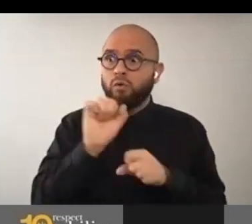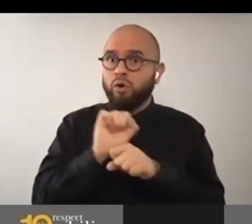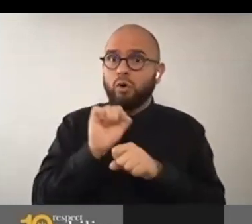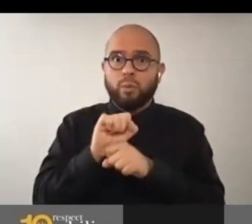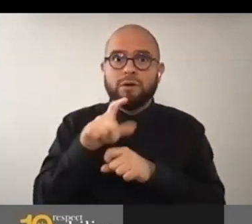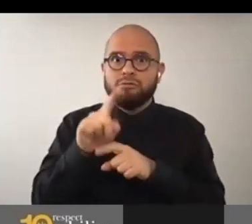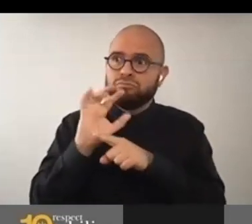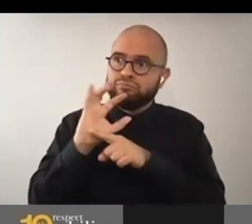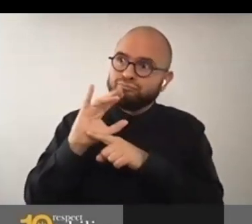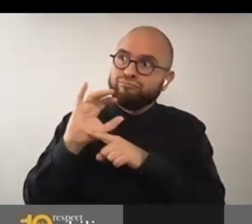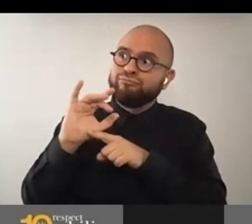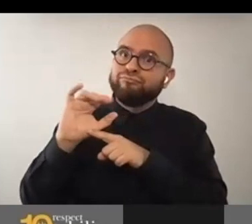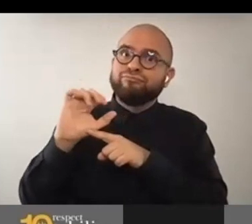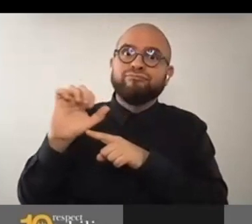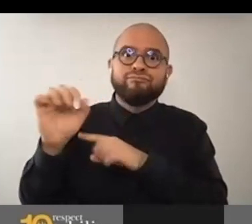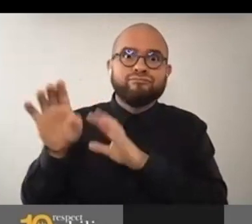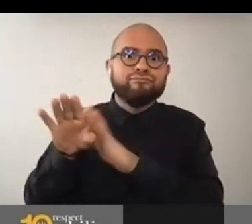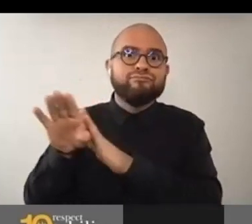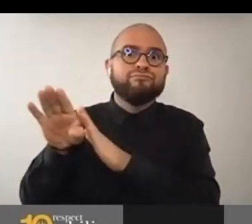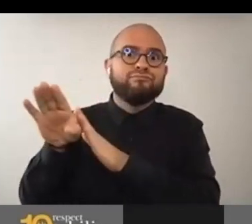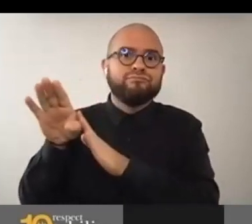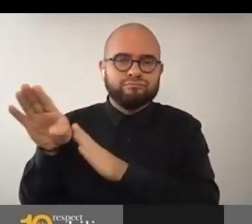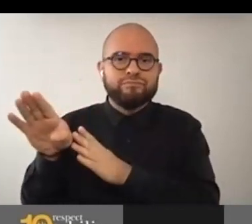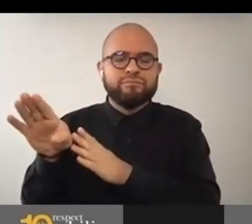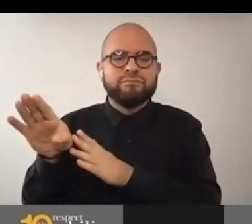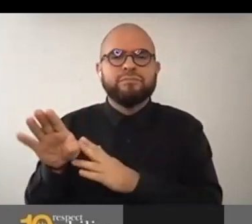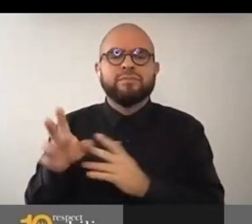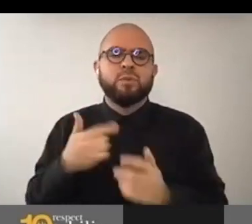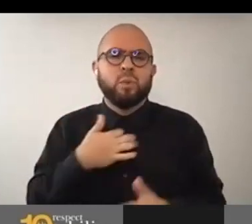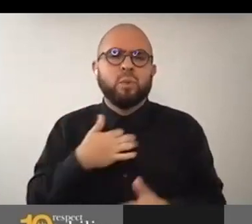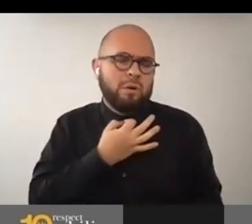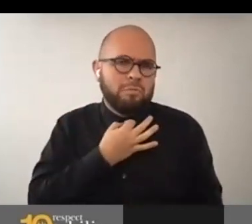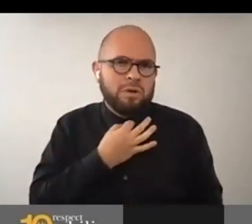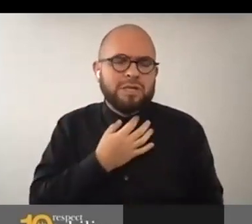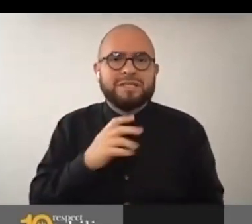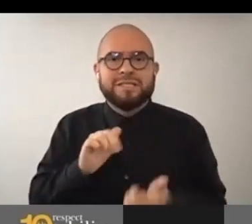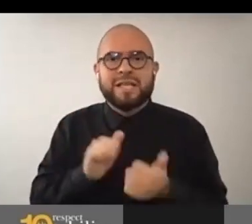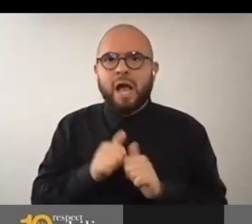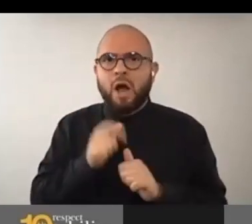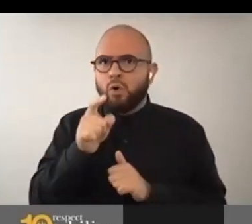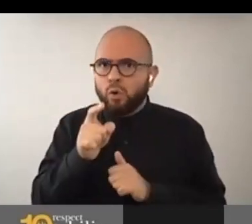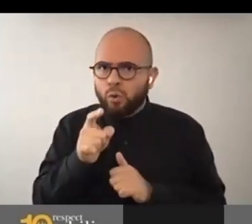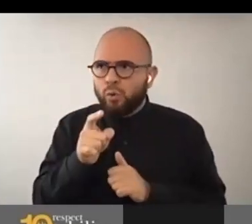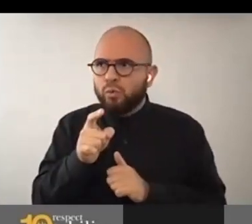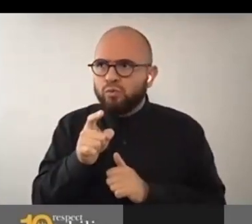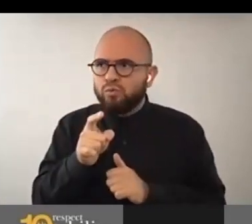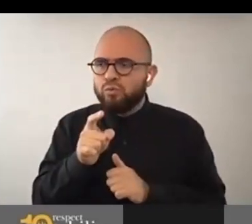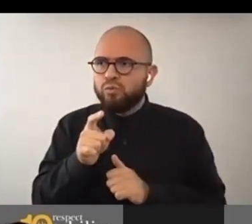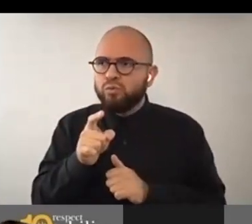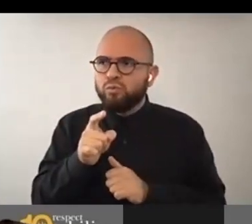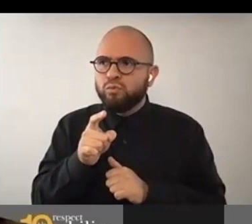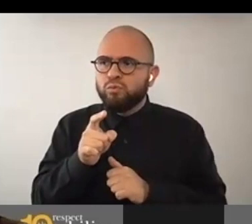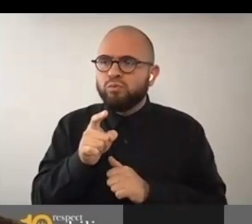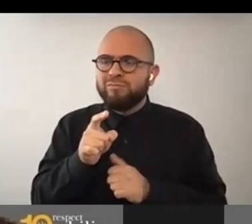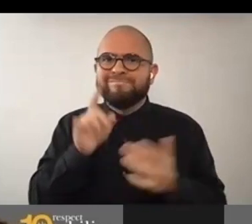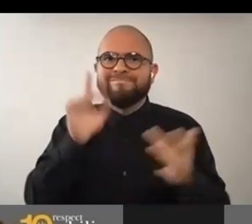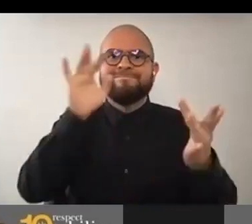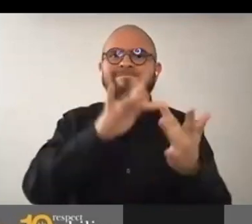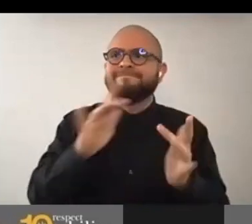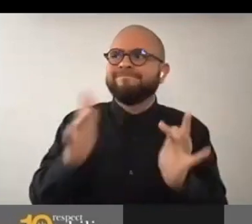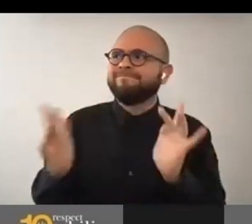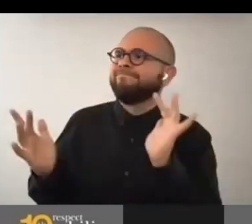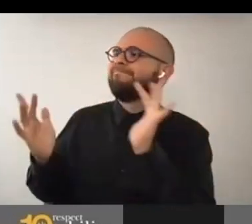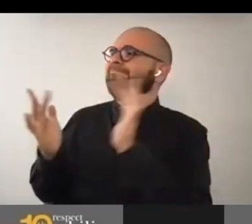fellowship opportunity, how do you seek out additional professional development opportunities, right? Whether it